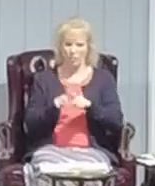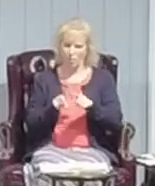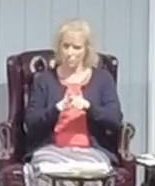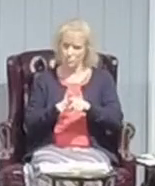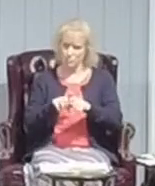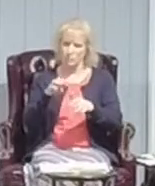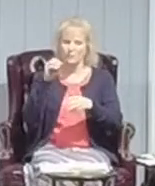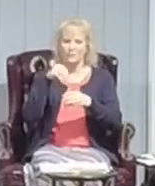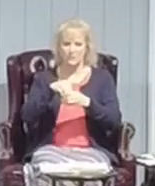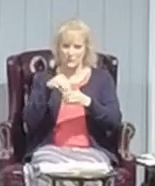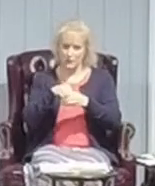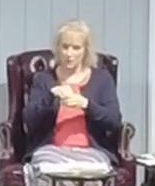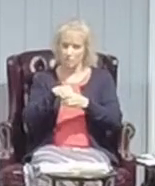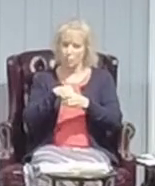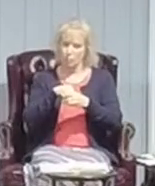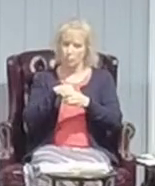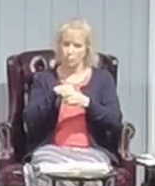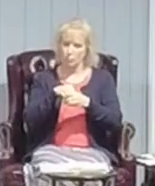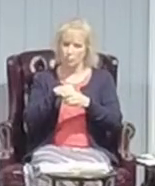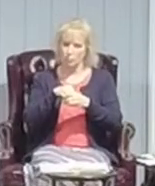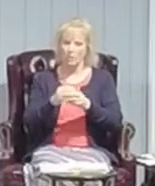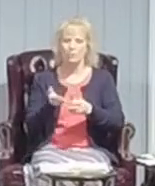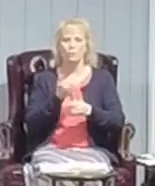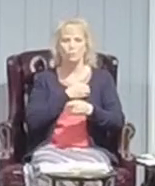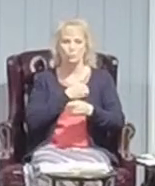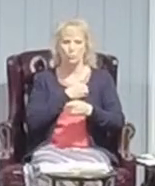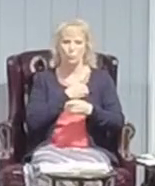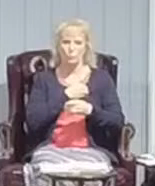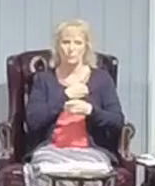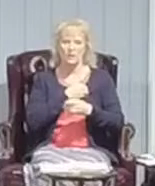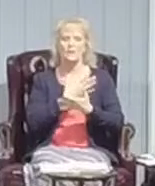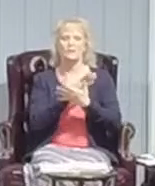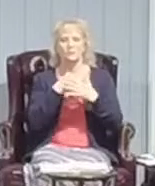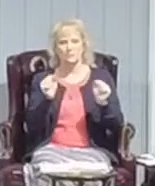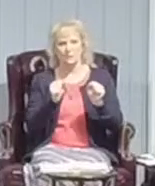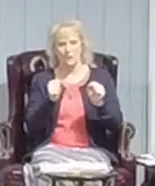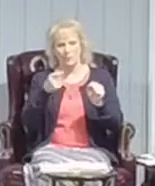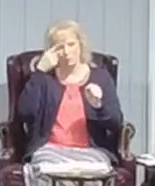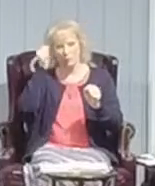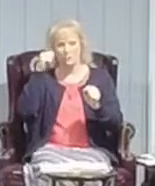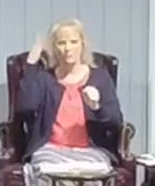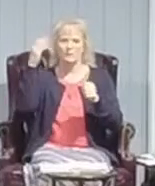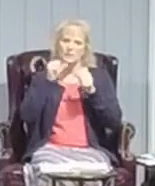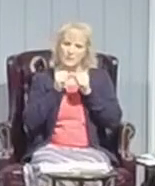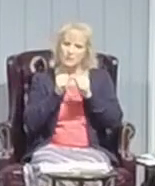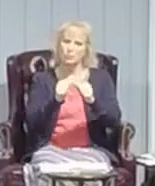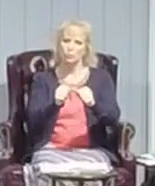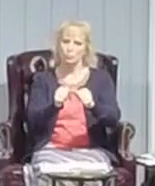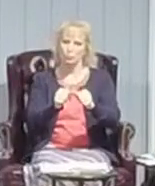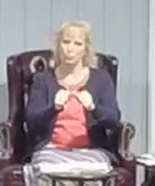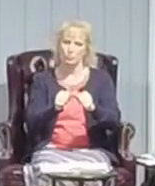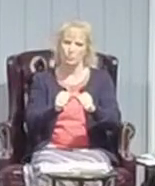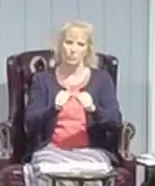to include the souls that have been saved as a result of his endurance.